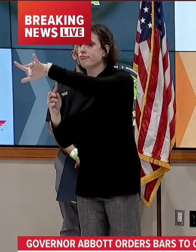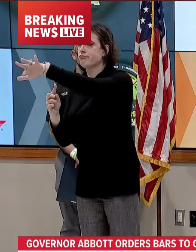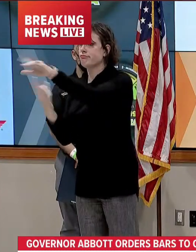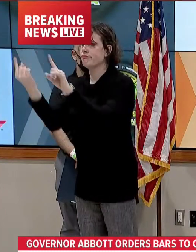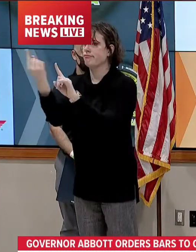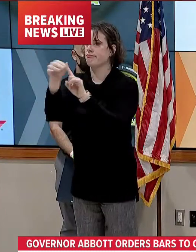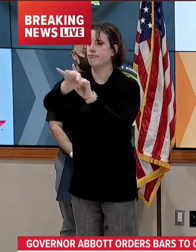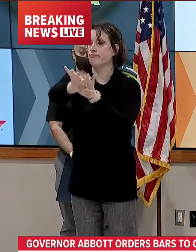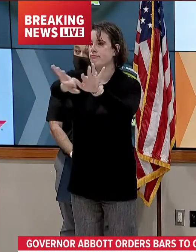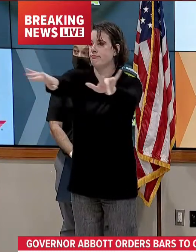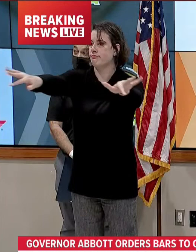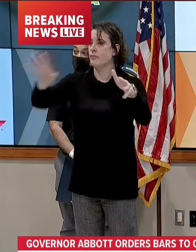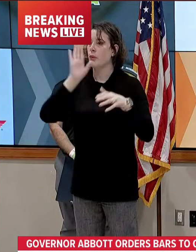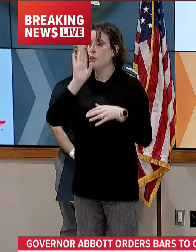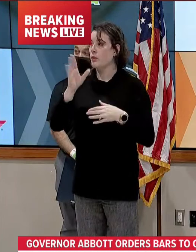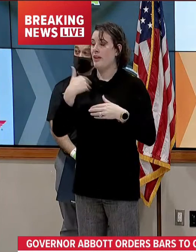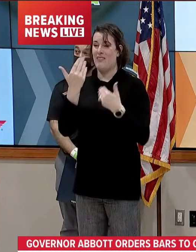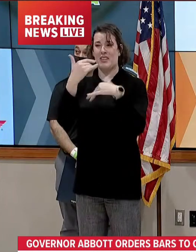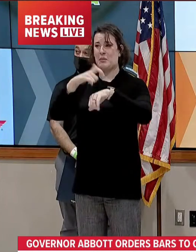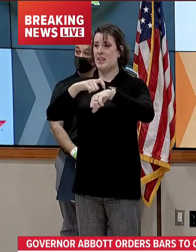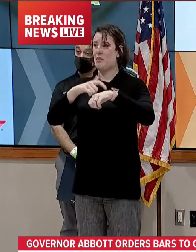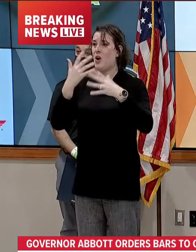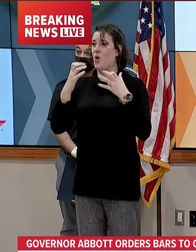solution needs to be. And so with the medical...